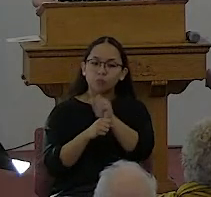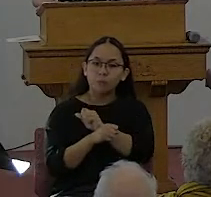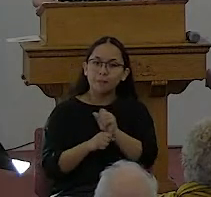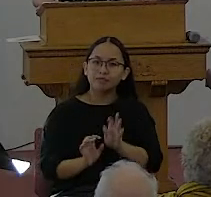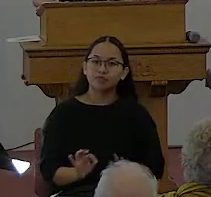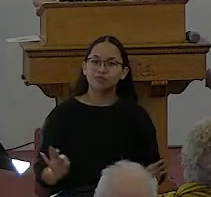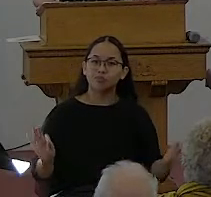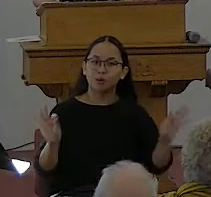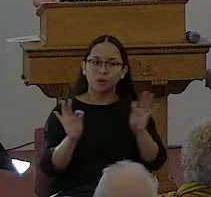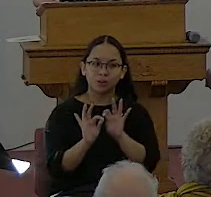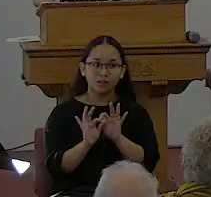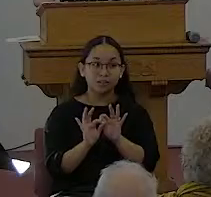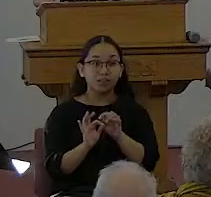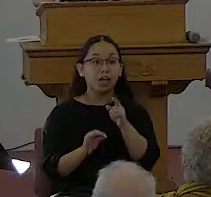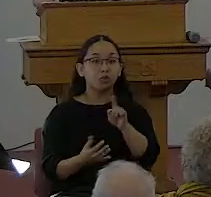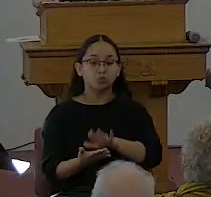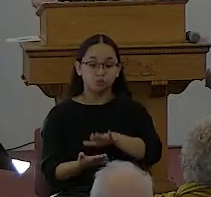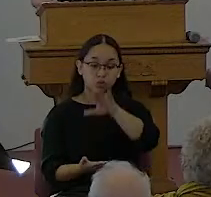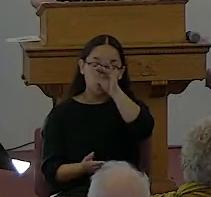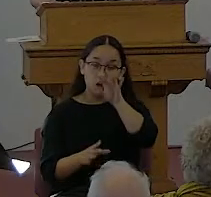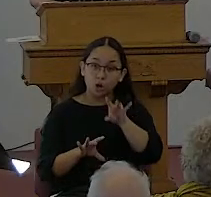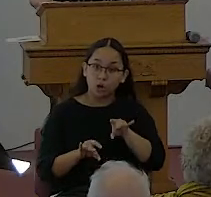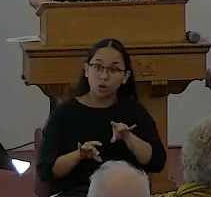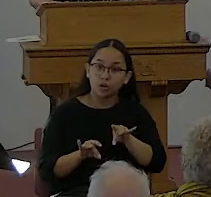worth. And you learn,